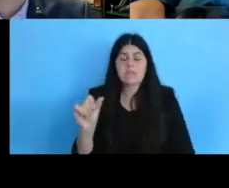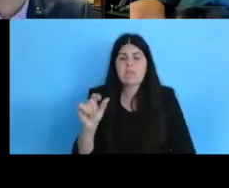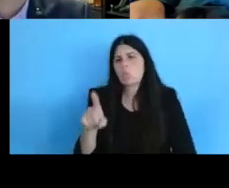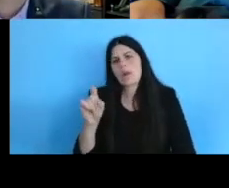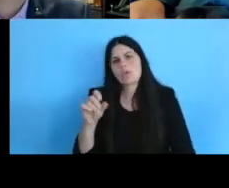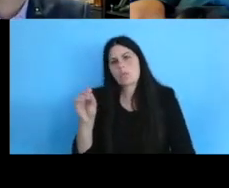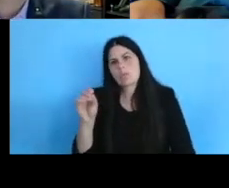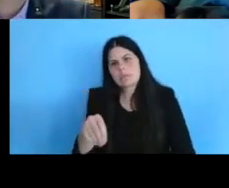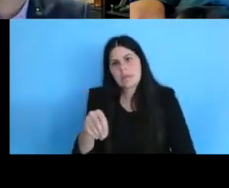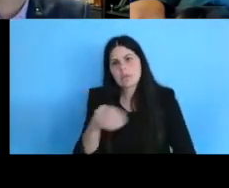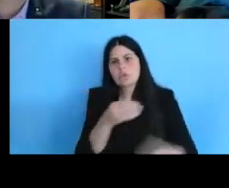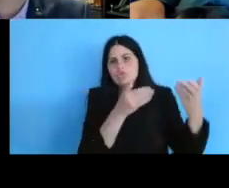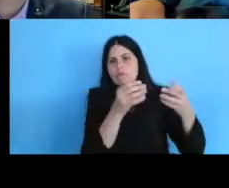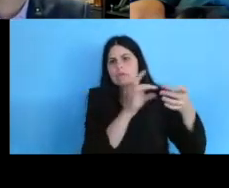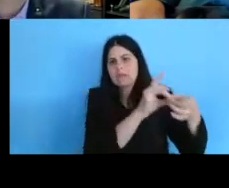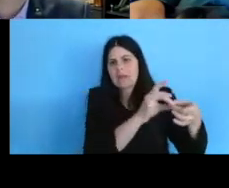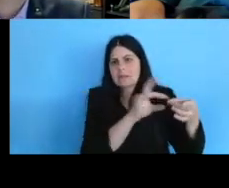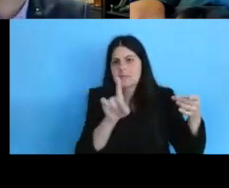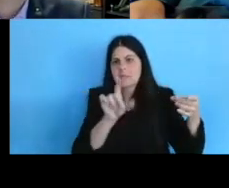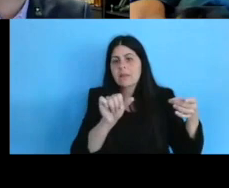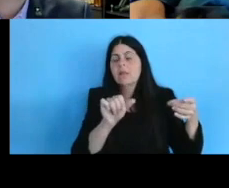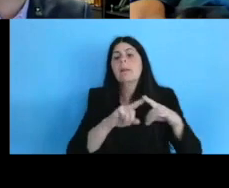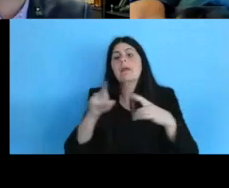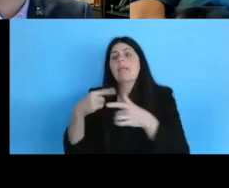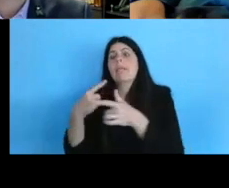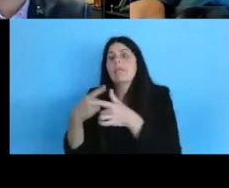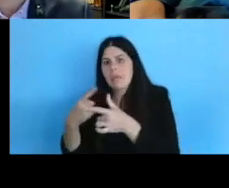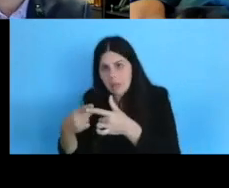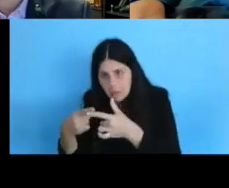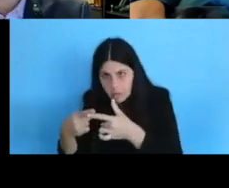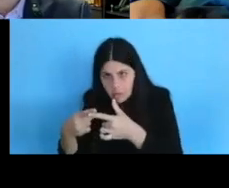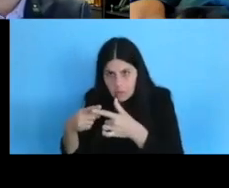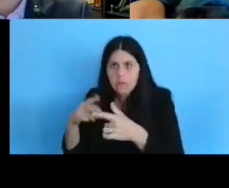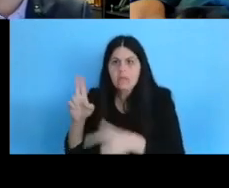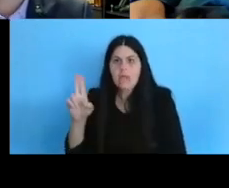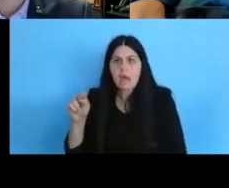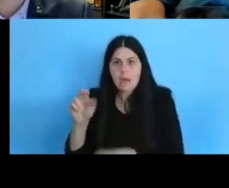The unemployment rate really jumps up, a little bit